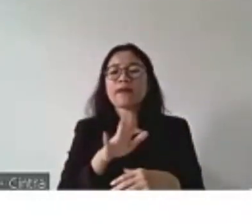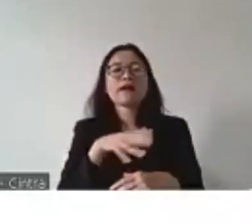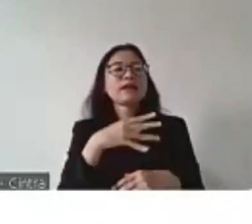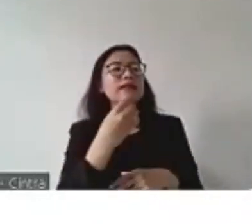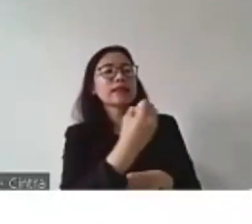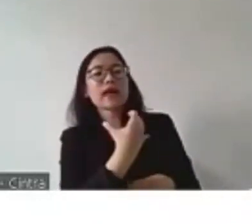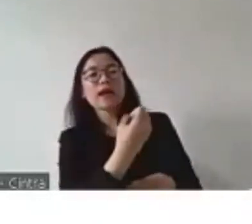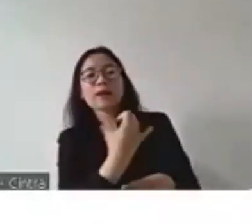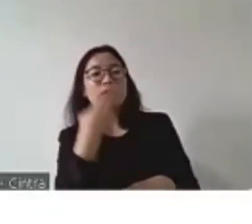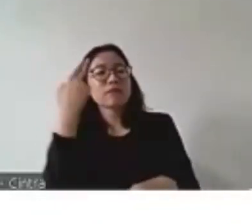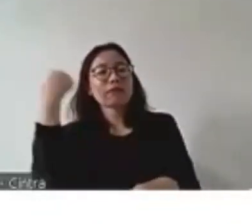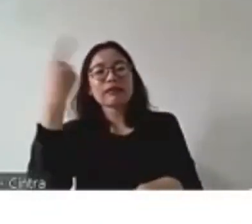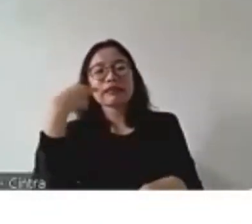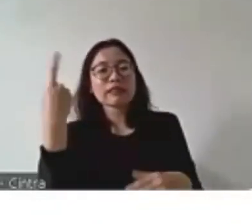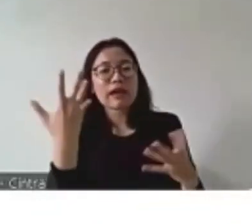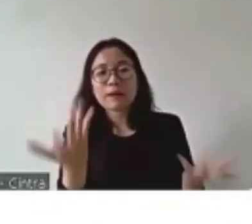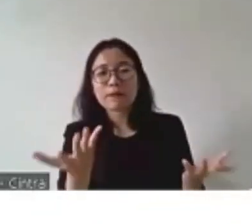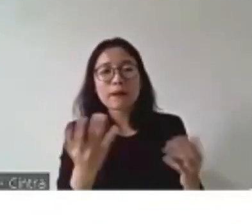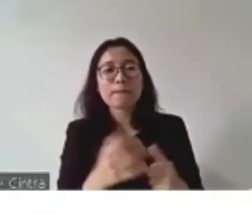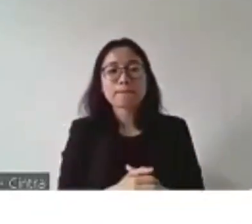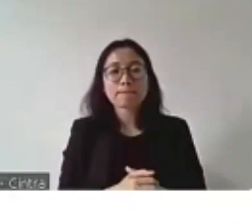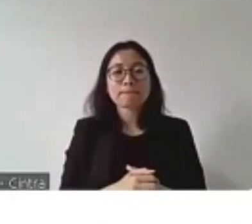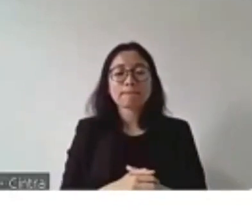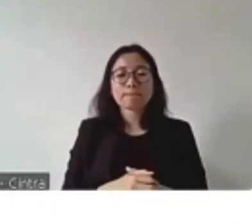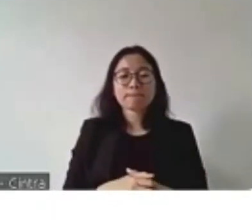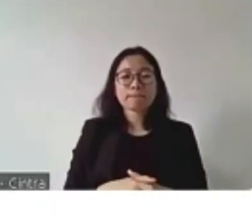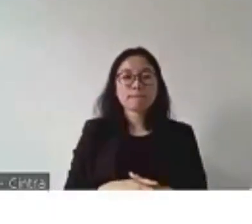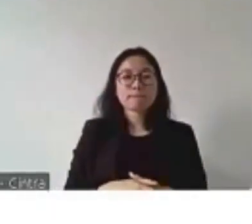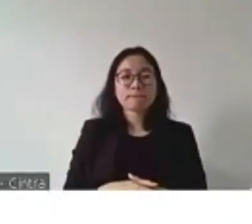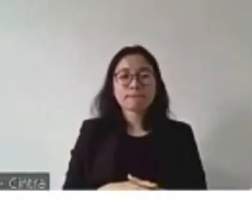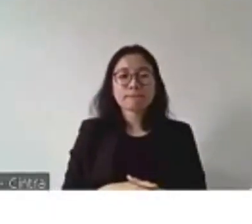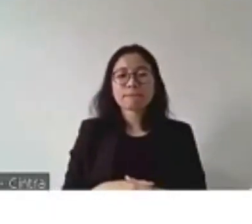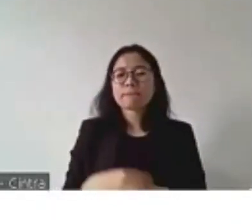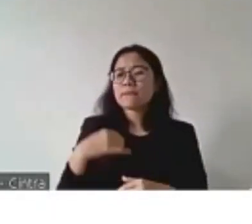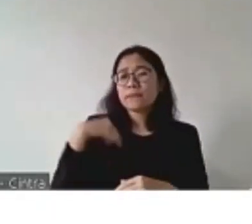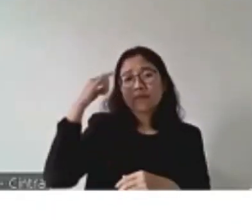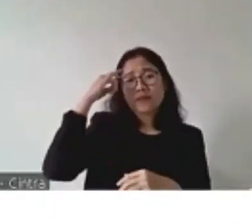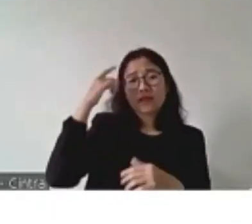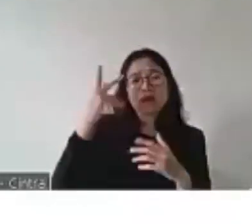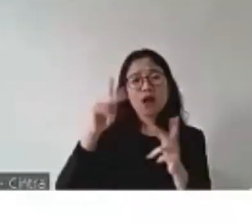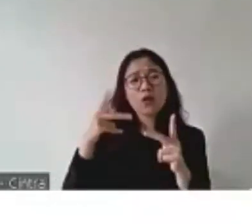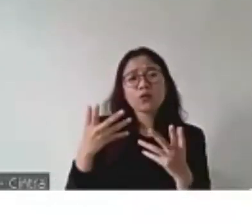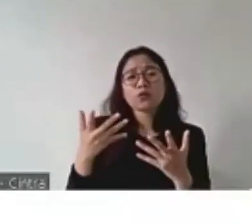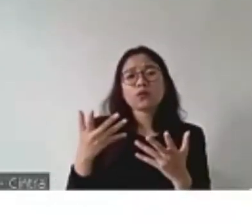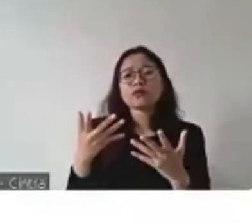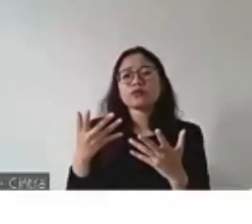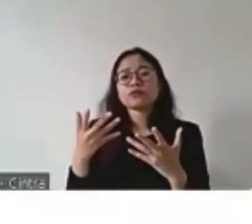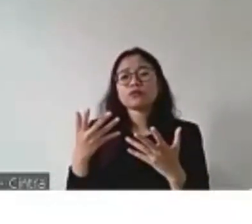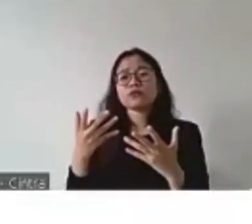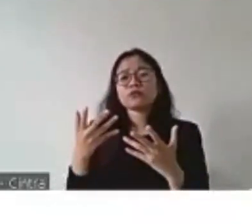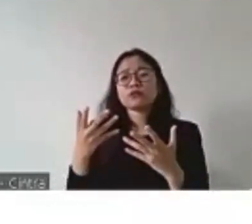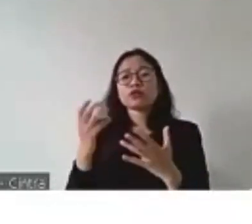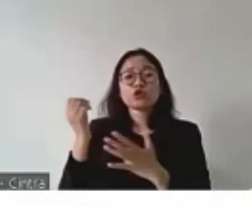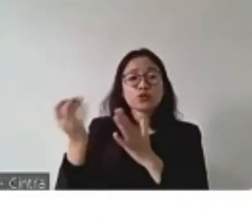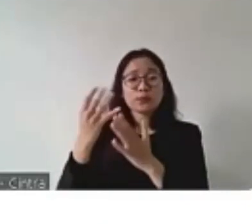For the main sources, actually, it's quite different. Yeah. For example, in the big city, we found that